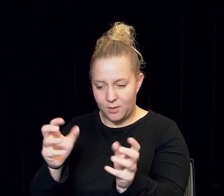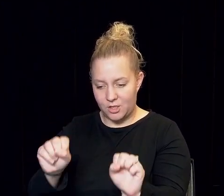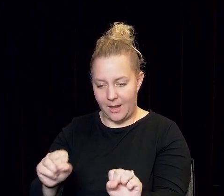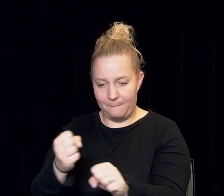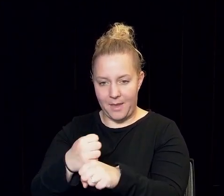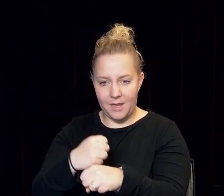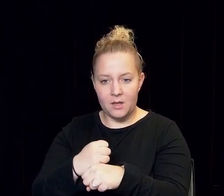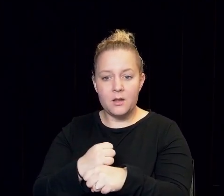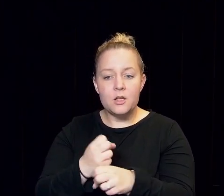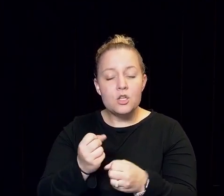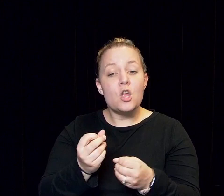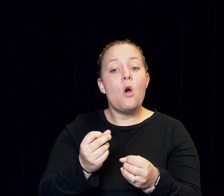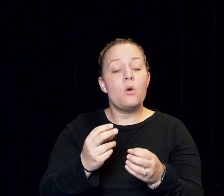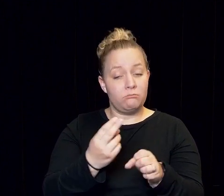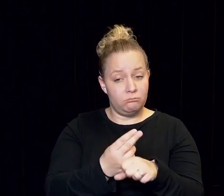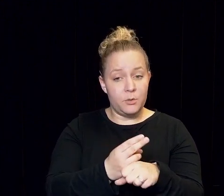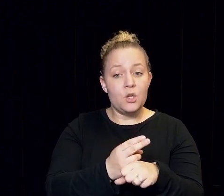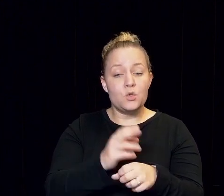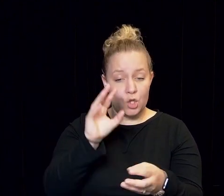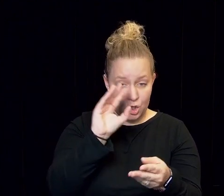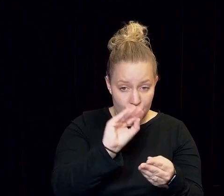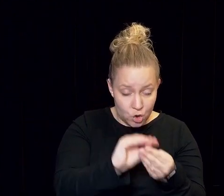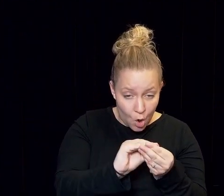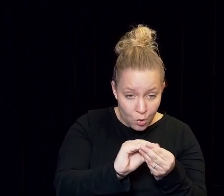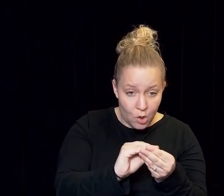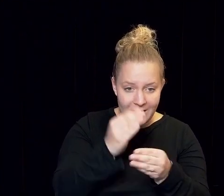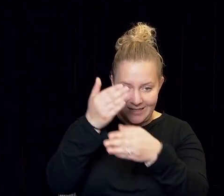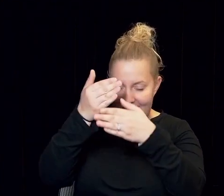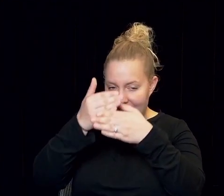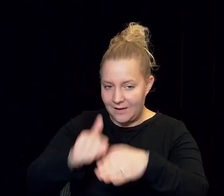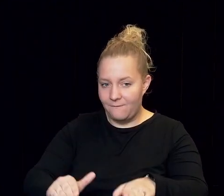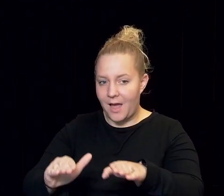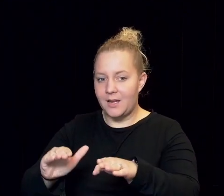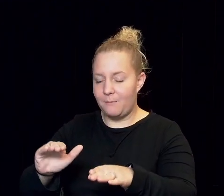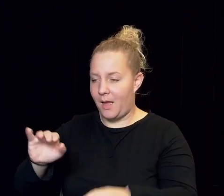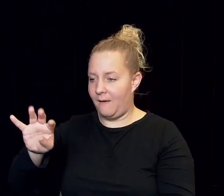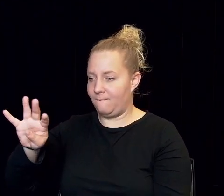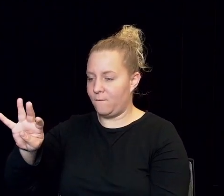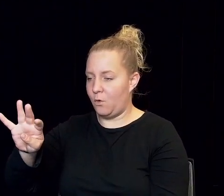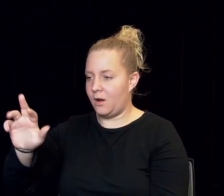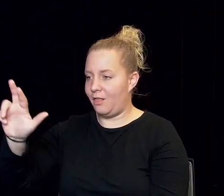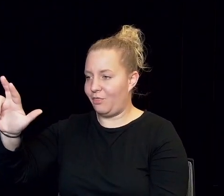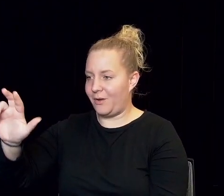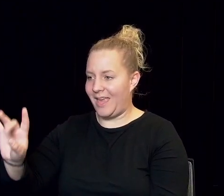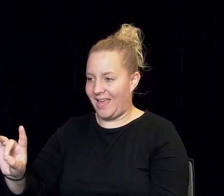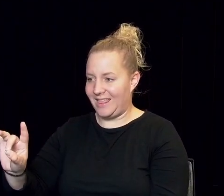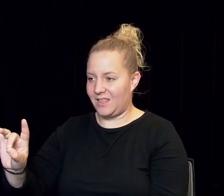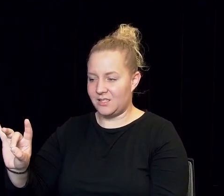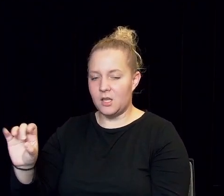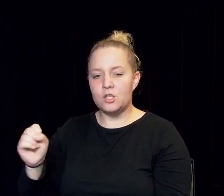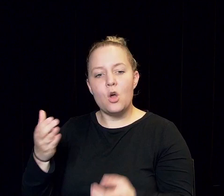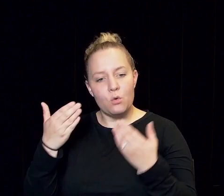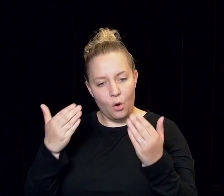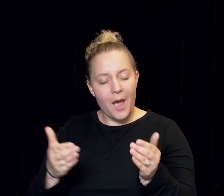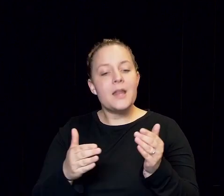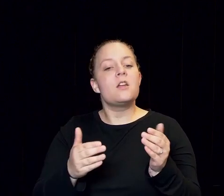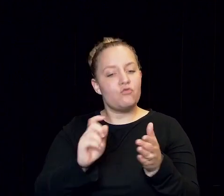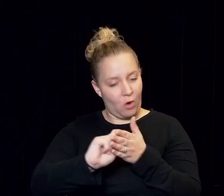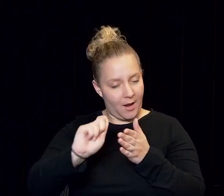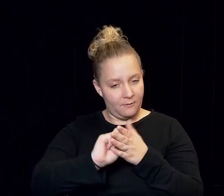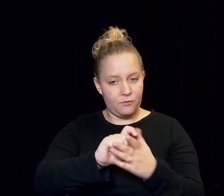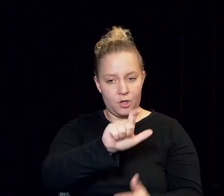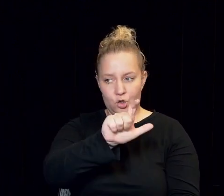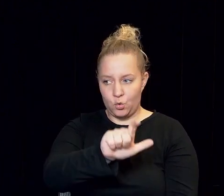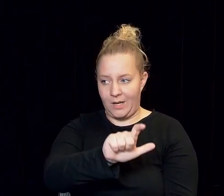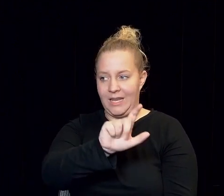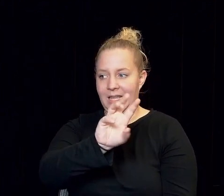going to take the total, 26 1/4, divided by 4 3/8. So let's go ahead and write that out, 26